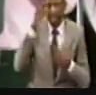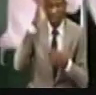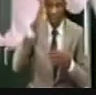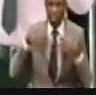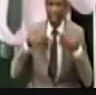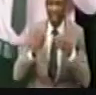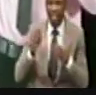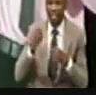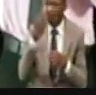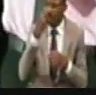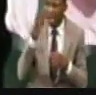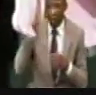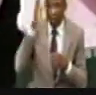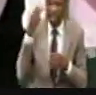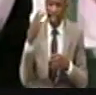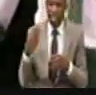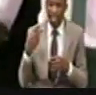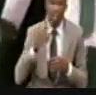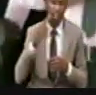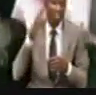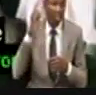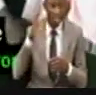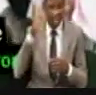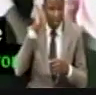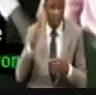falling on me. Falling on me.